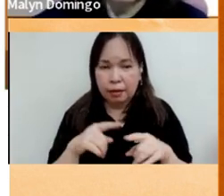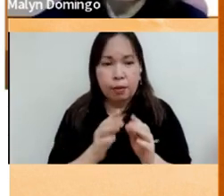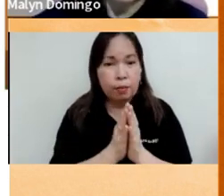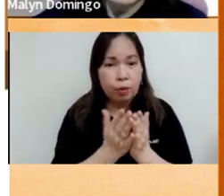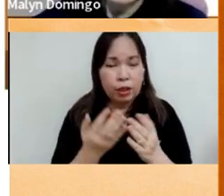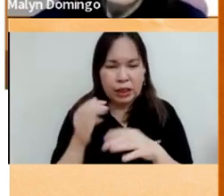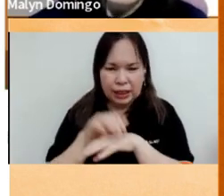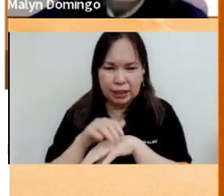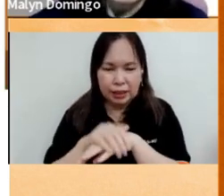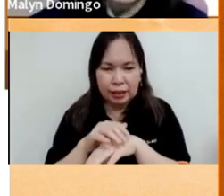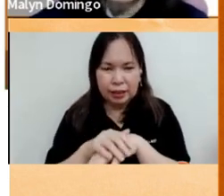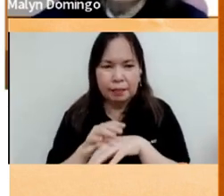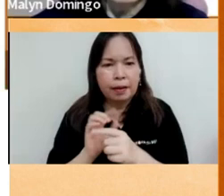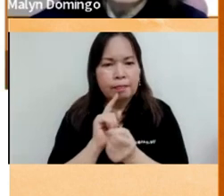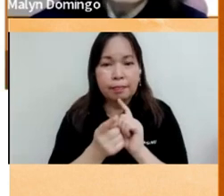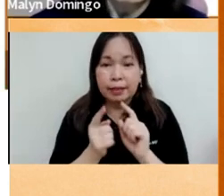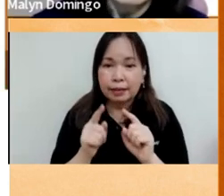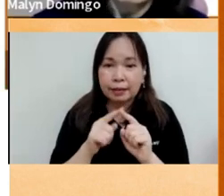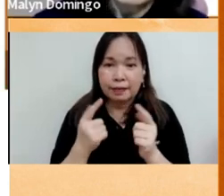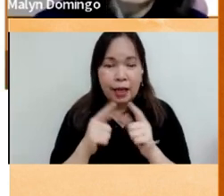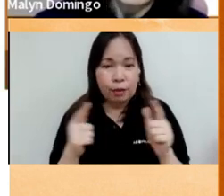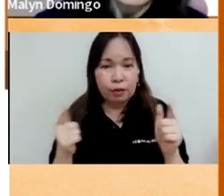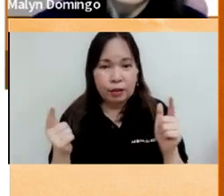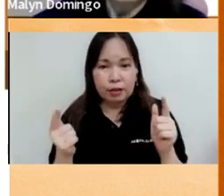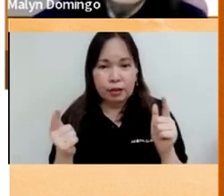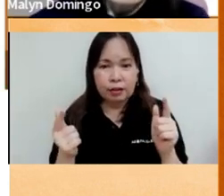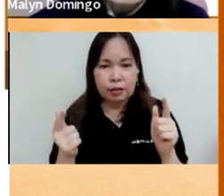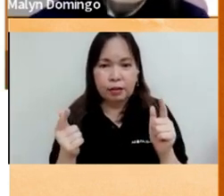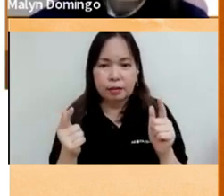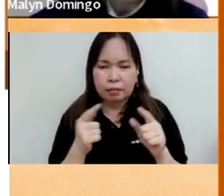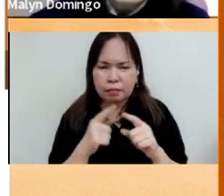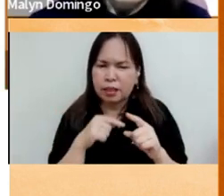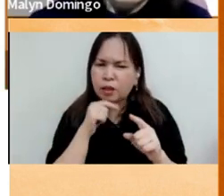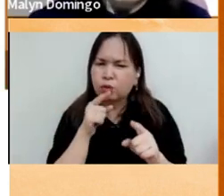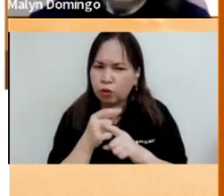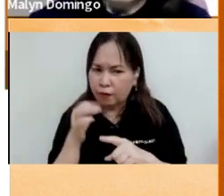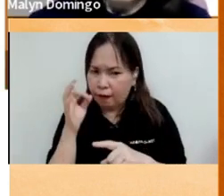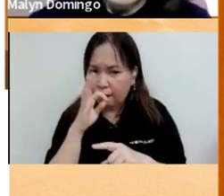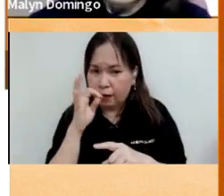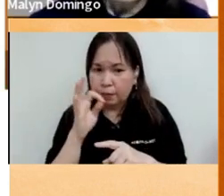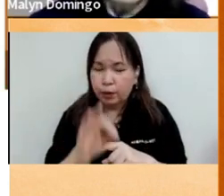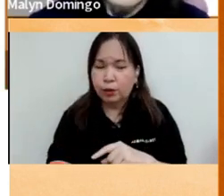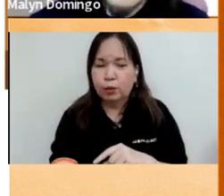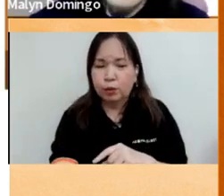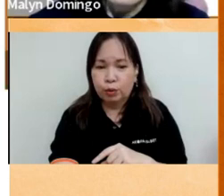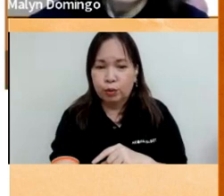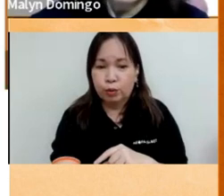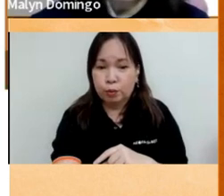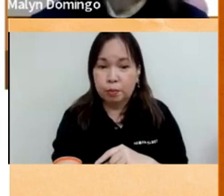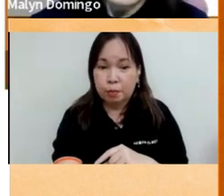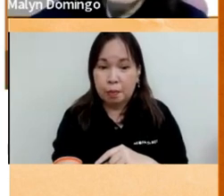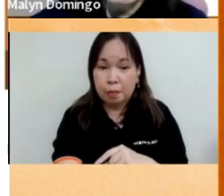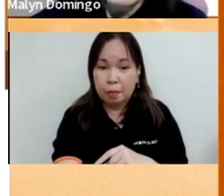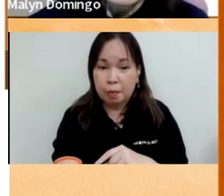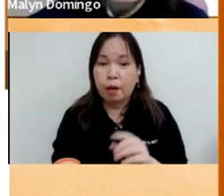different languages. I'm just not sure if there's a Filipino version. But the workbook has illustrations that are easy